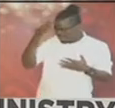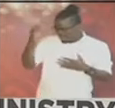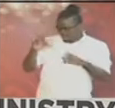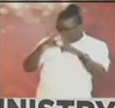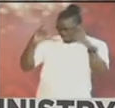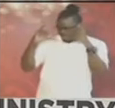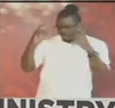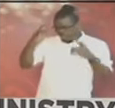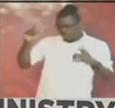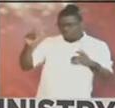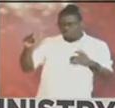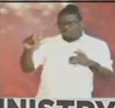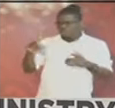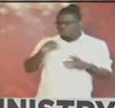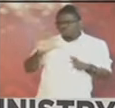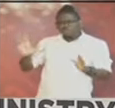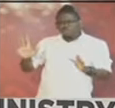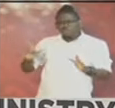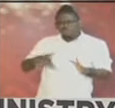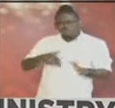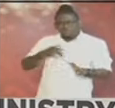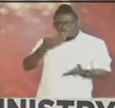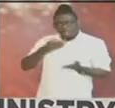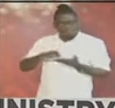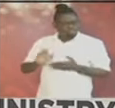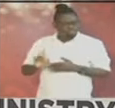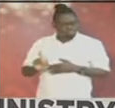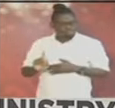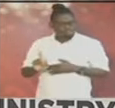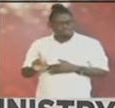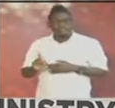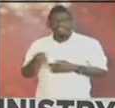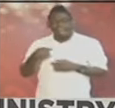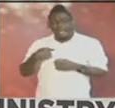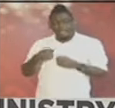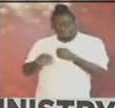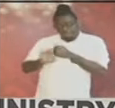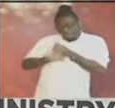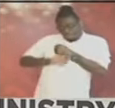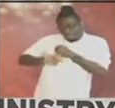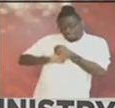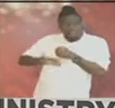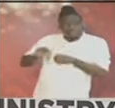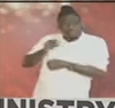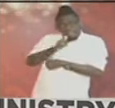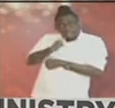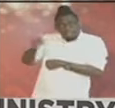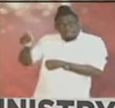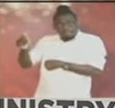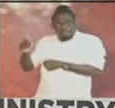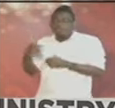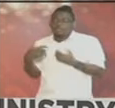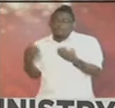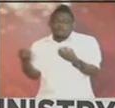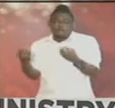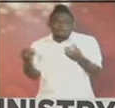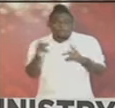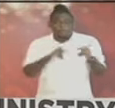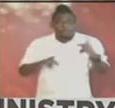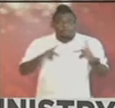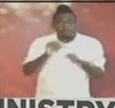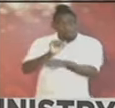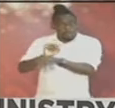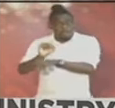high numbers, we would have noted that a lot of the cases came from workplace scenarios. And because persons